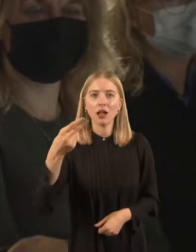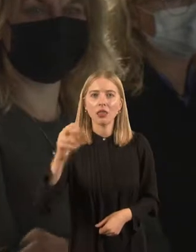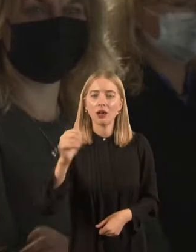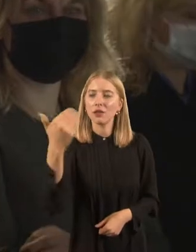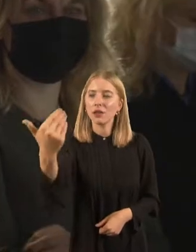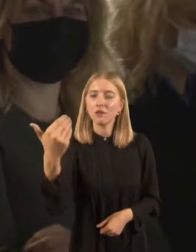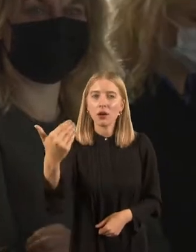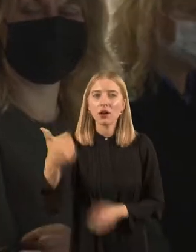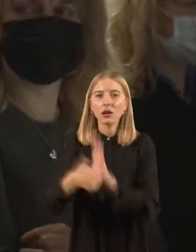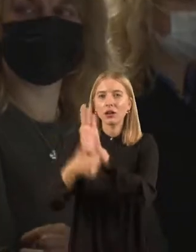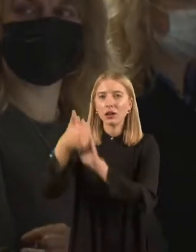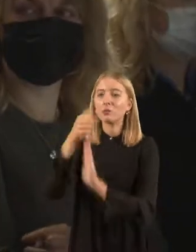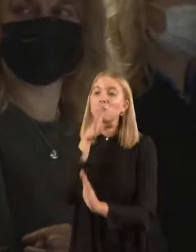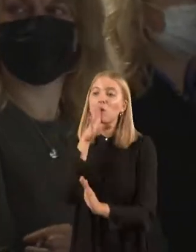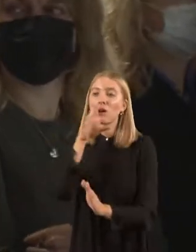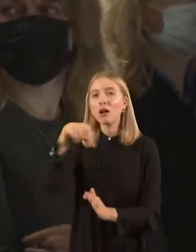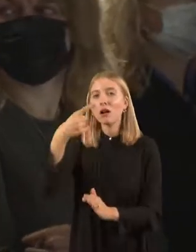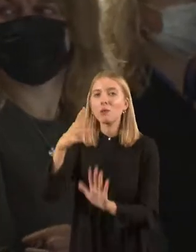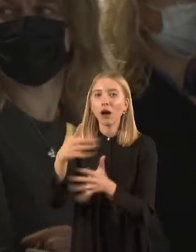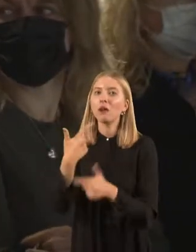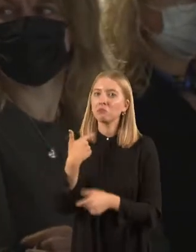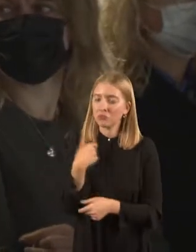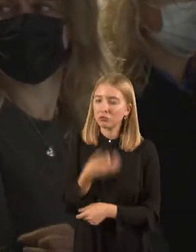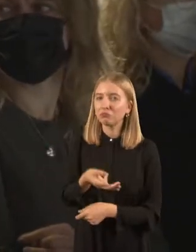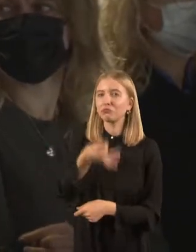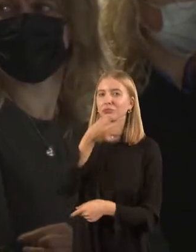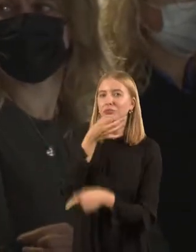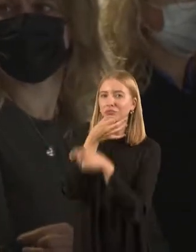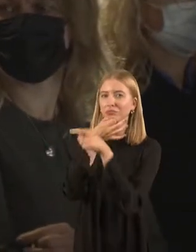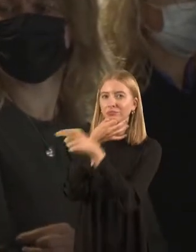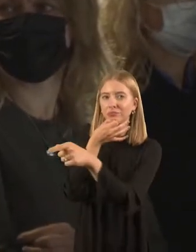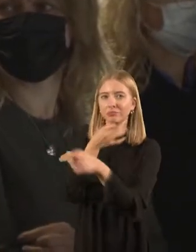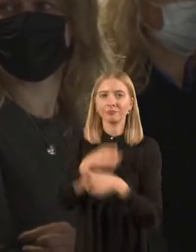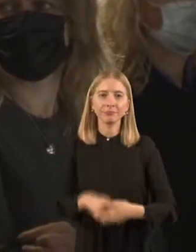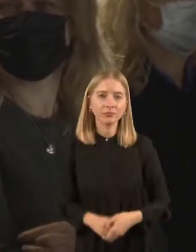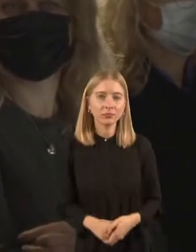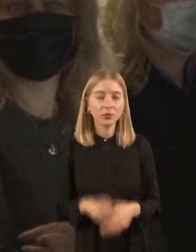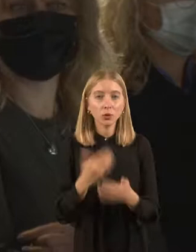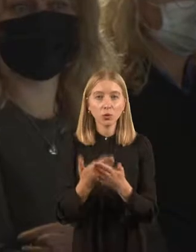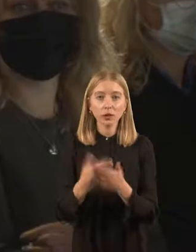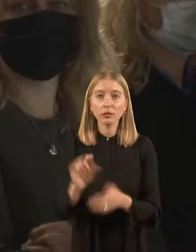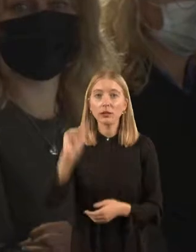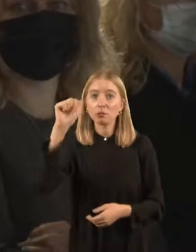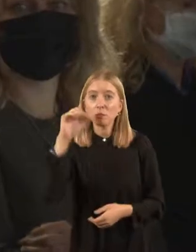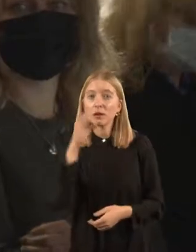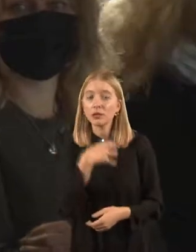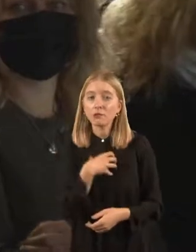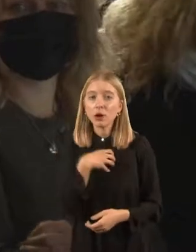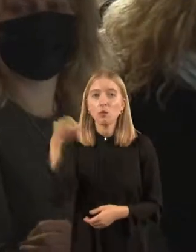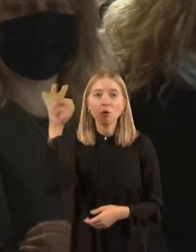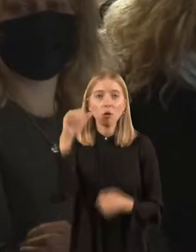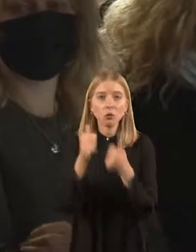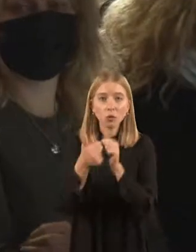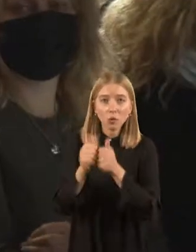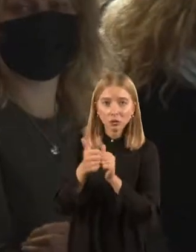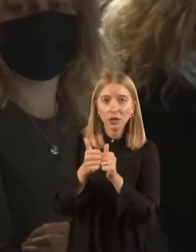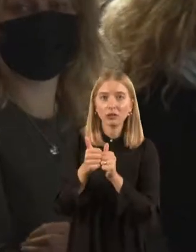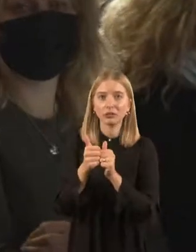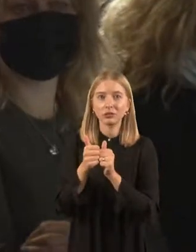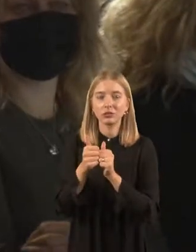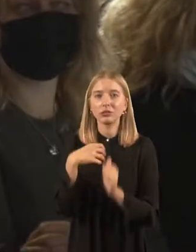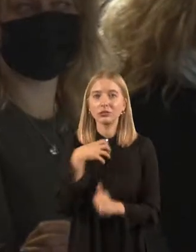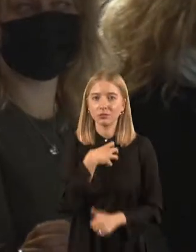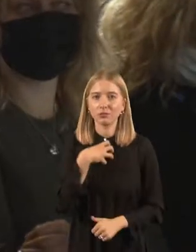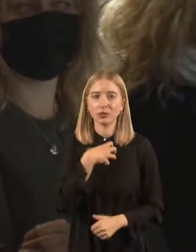but I also liked the remarks of Madam Yelena. She said that we should